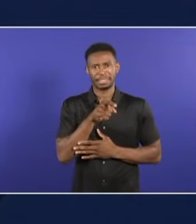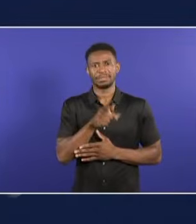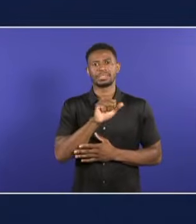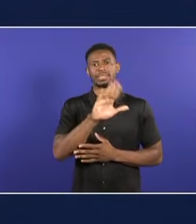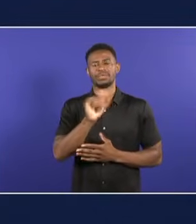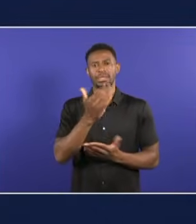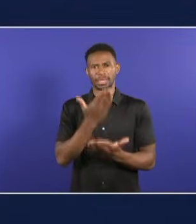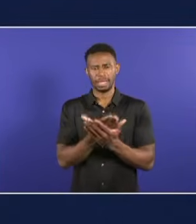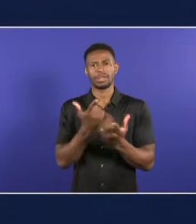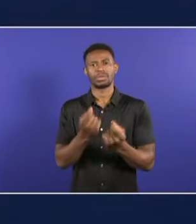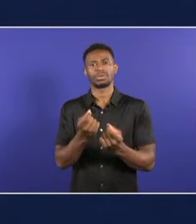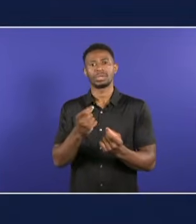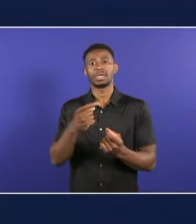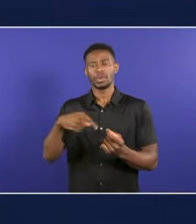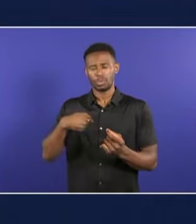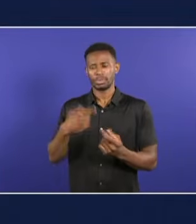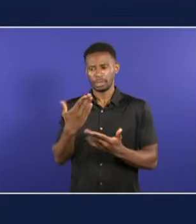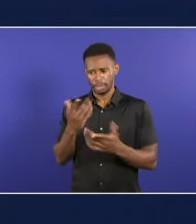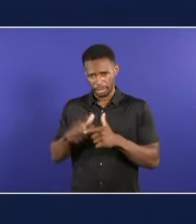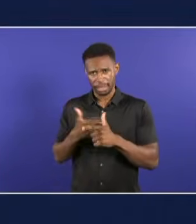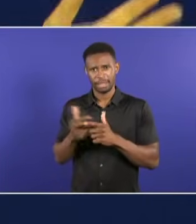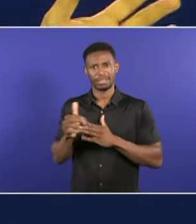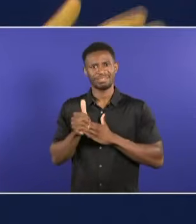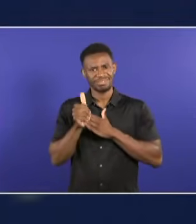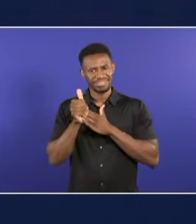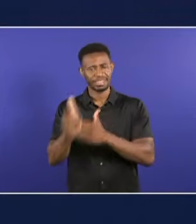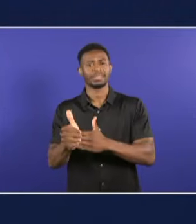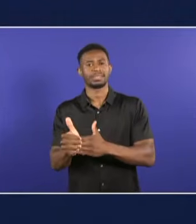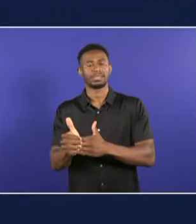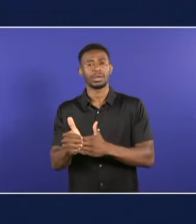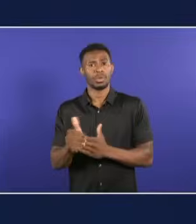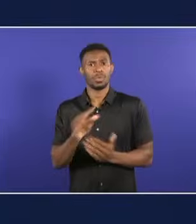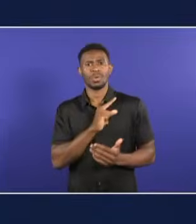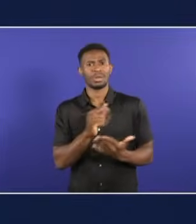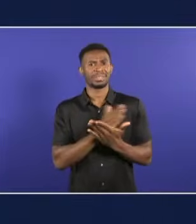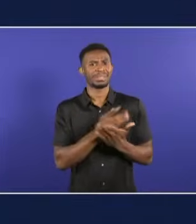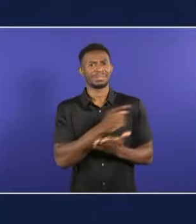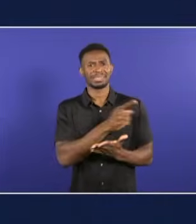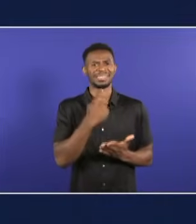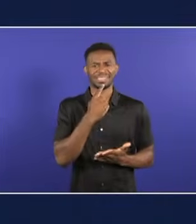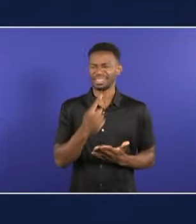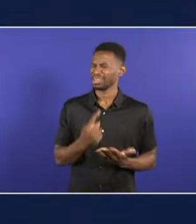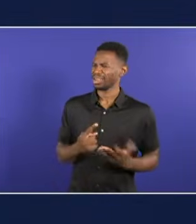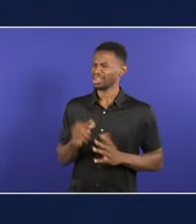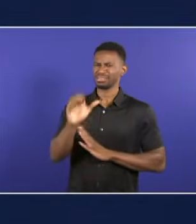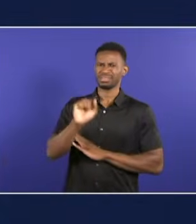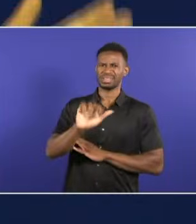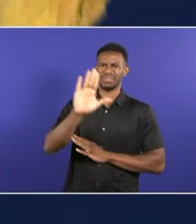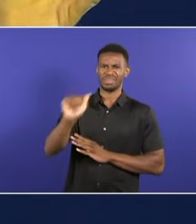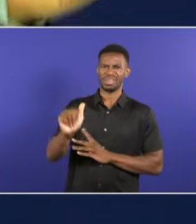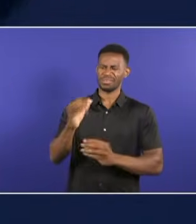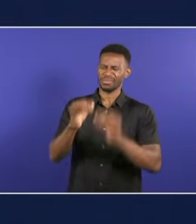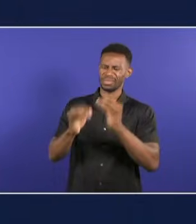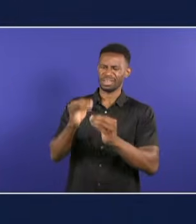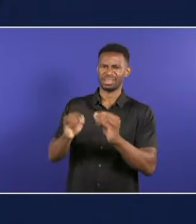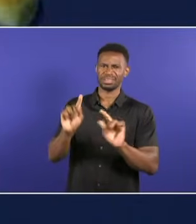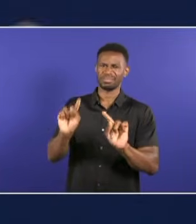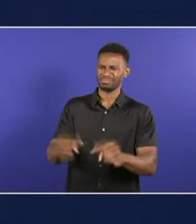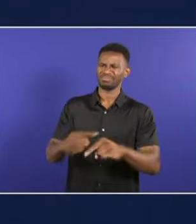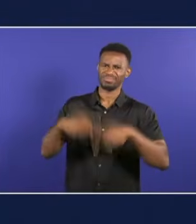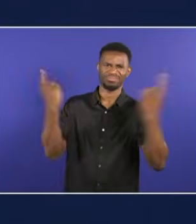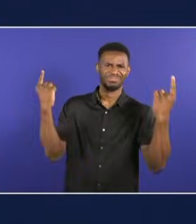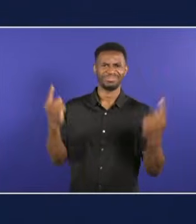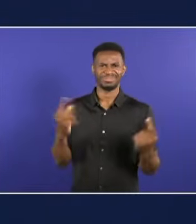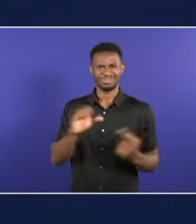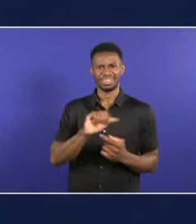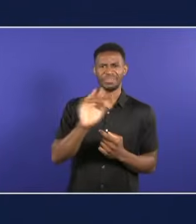to the naysayers, to the people who say that our country cannot be fixed, that the South African dream is dead or that it is